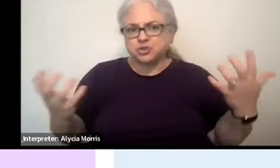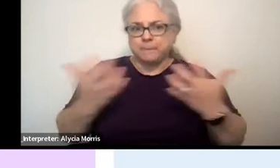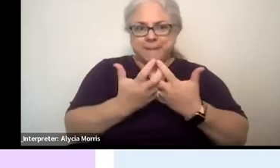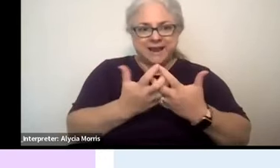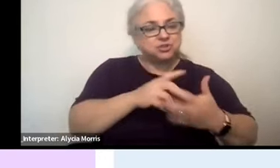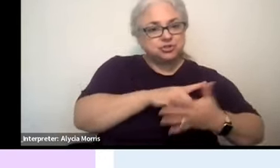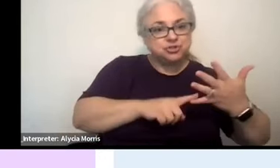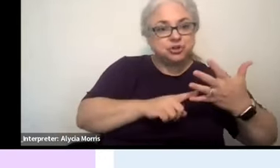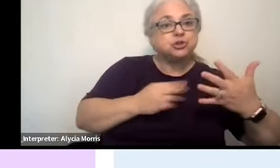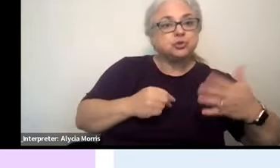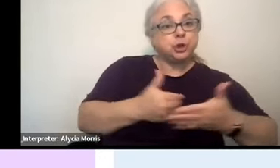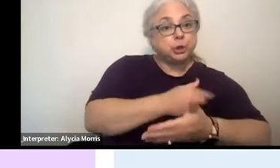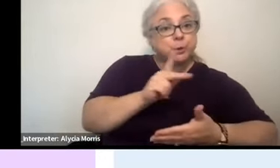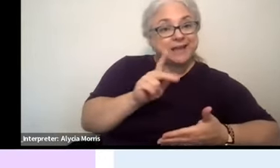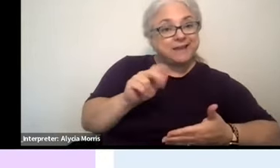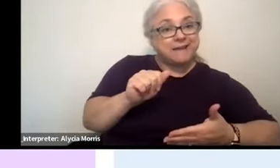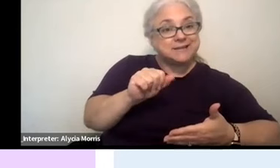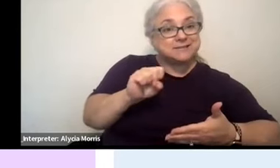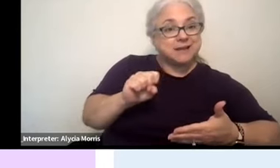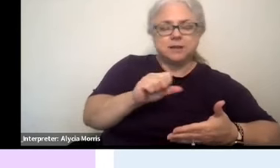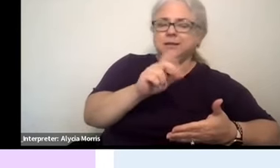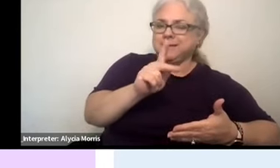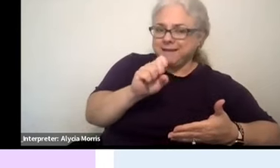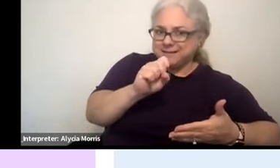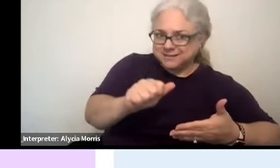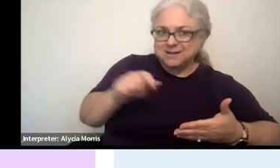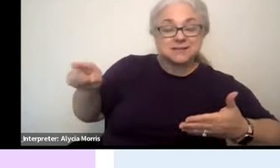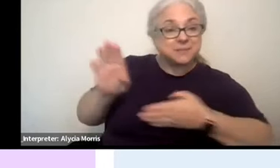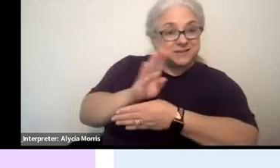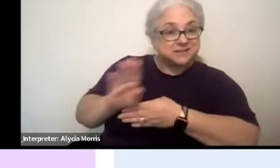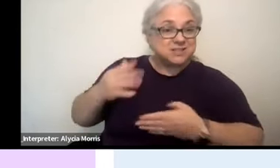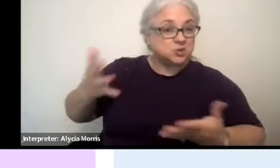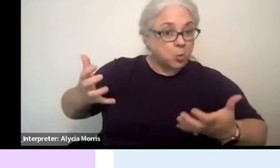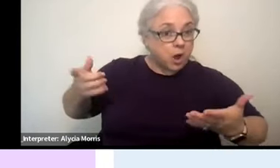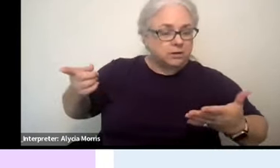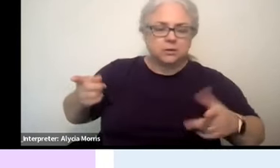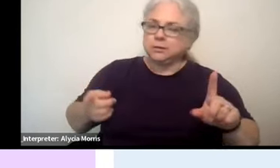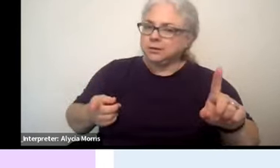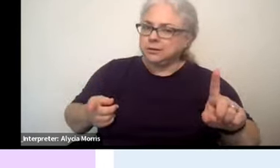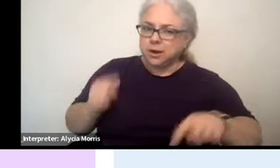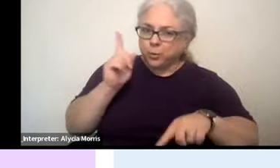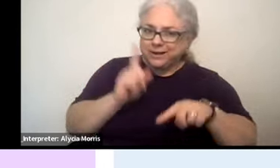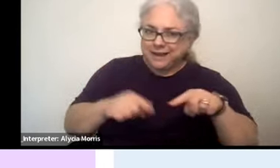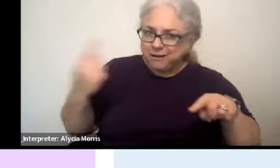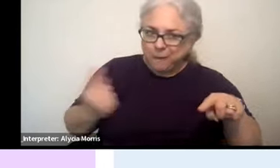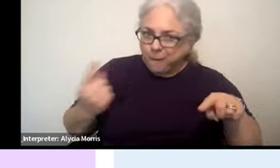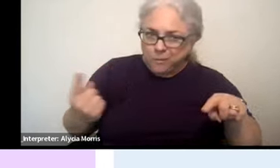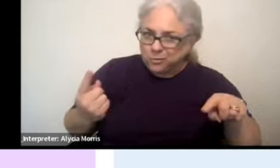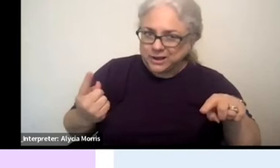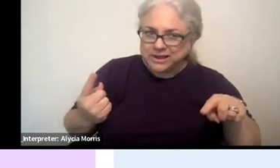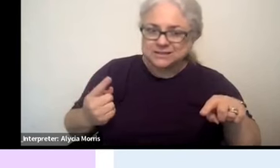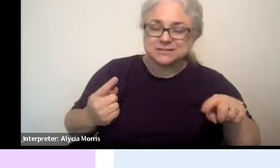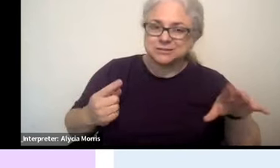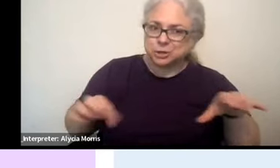the businesses need. That does not mean that they can always address every single thing that the businesses